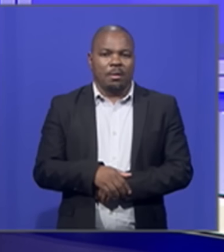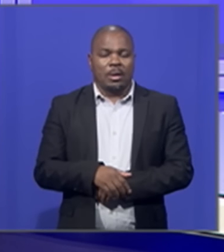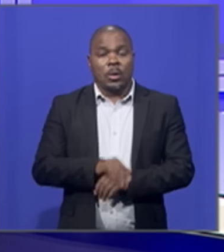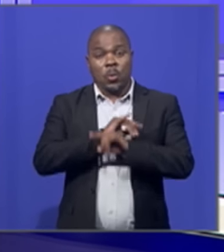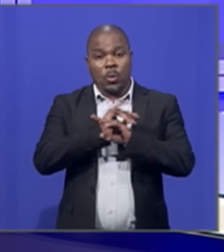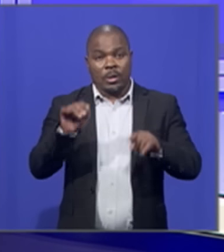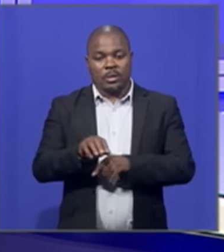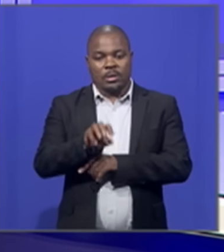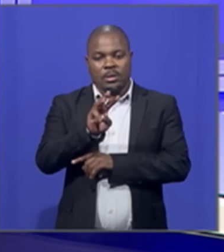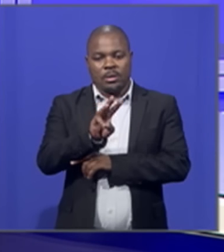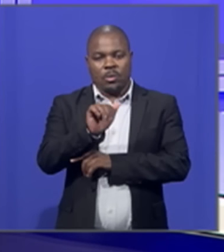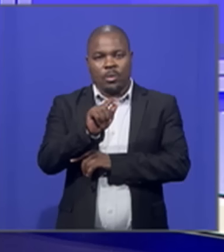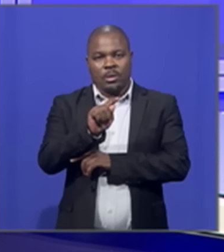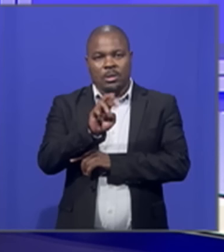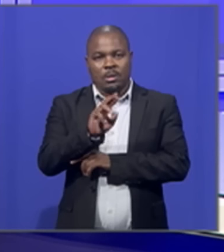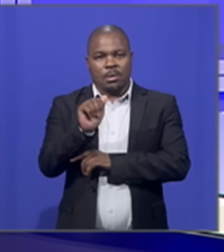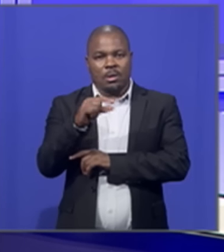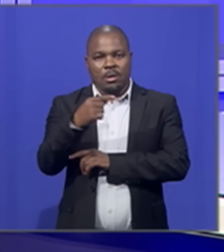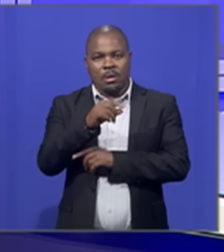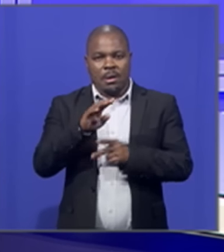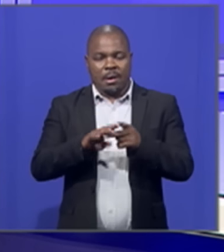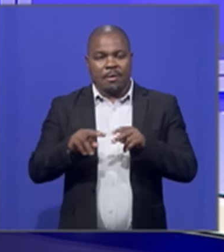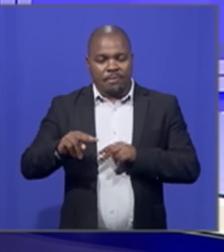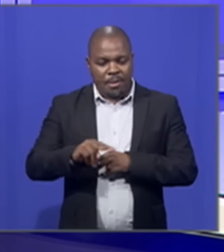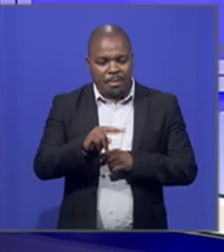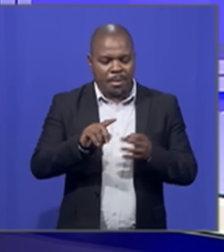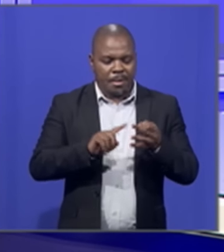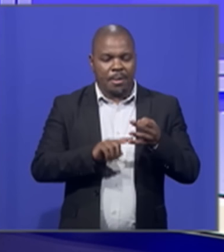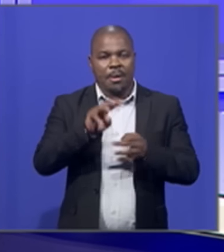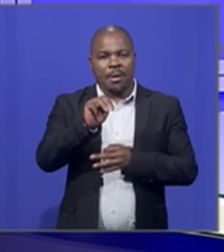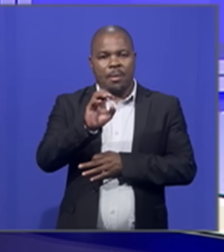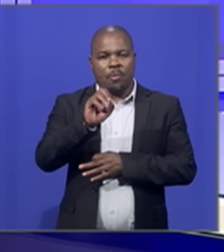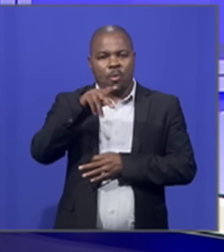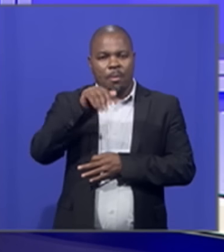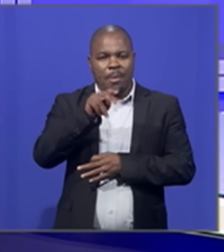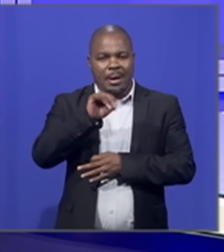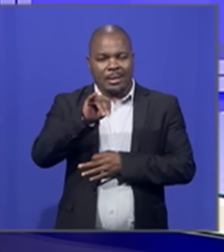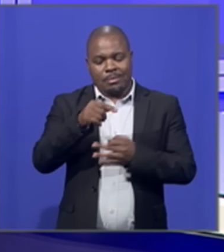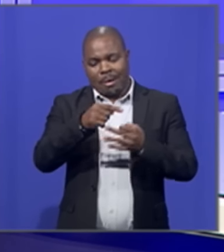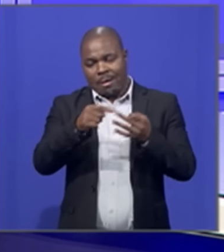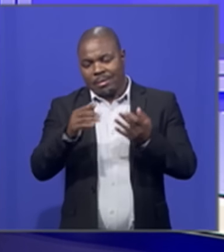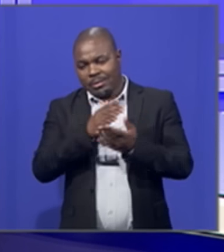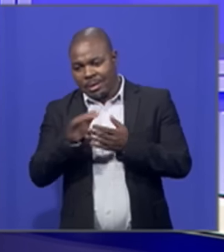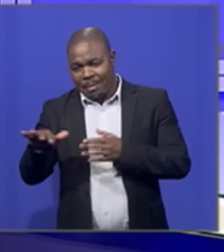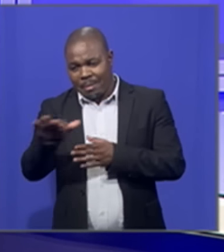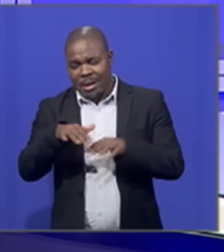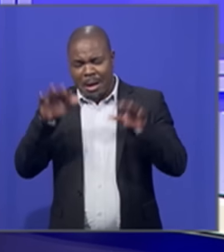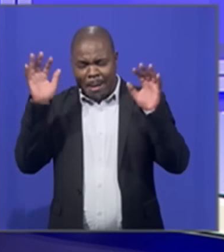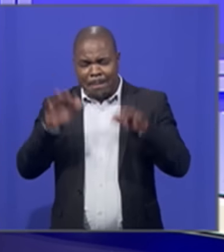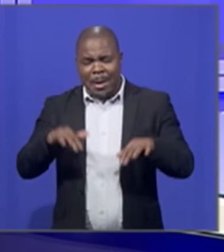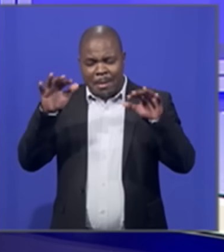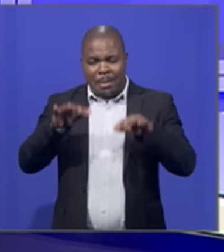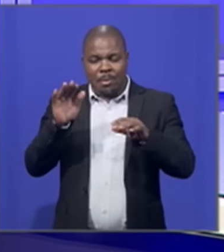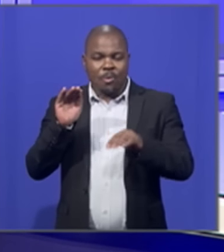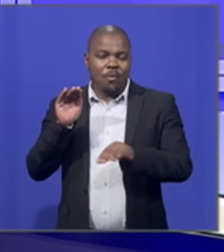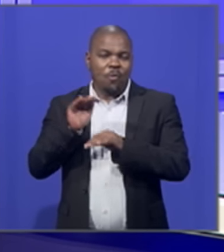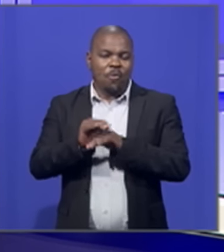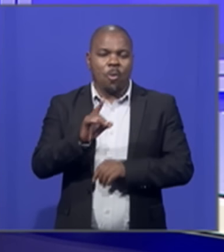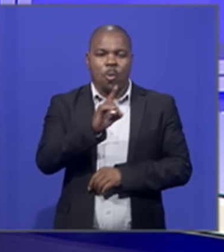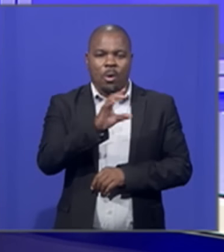di amilwego di akaretša Waterberg, Bembe, Mopani, fao dikarolo tše dingwe di hweditšego pula ya dimililitara tše lekgolo